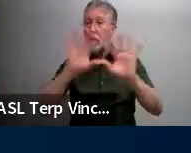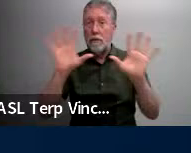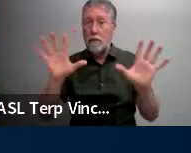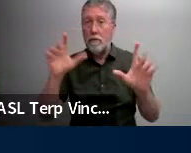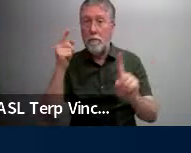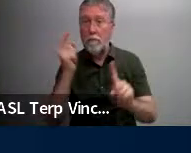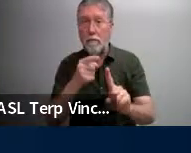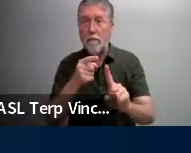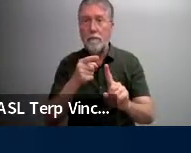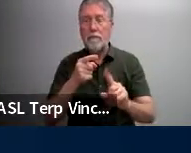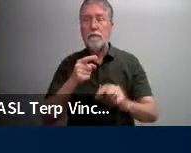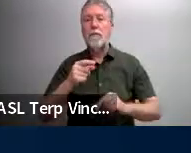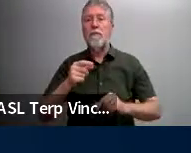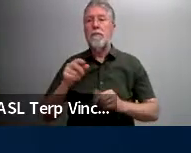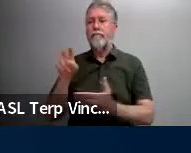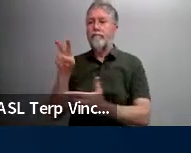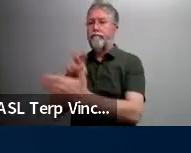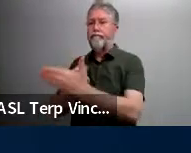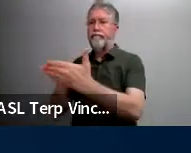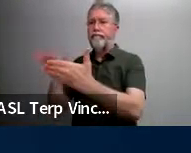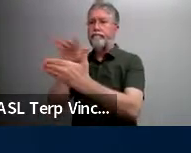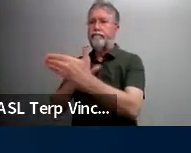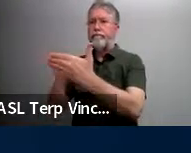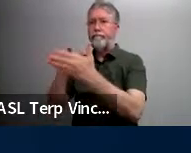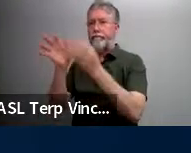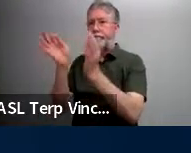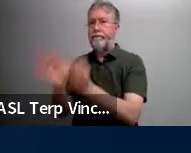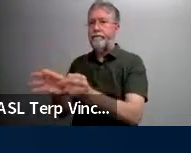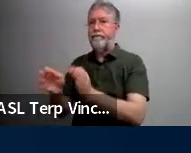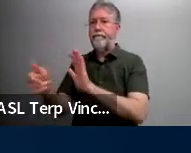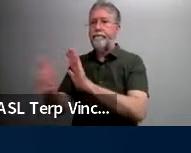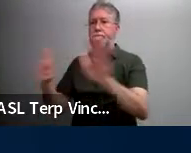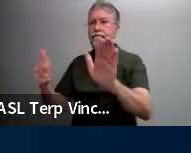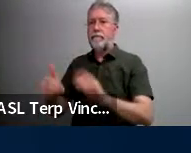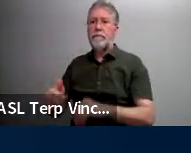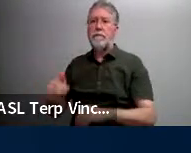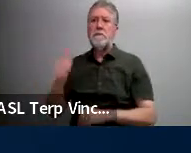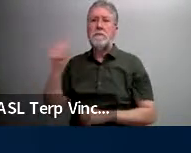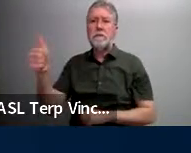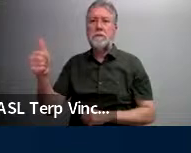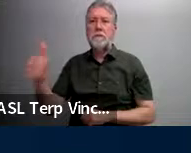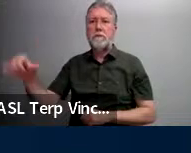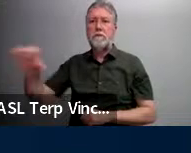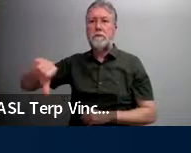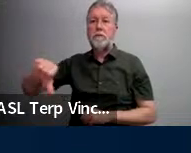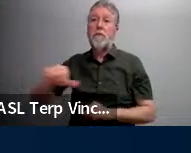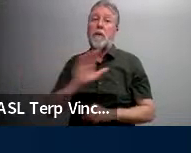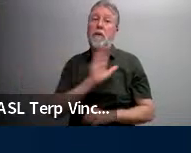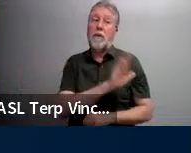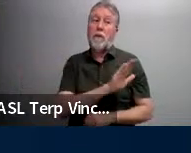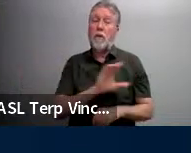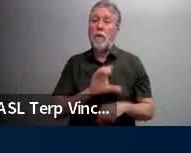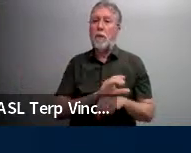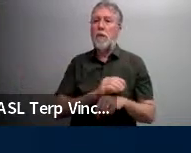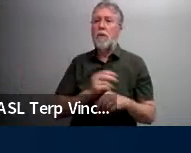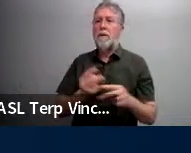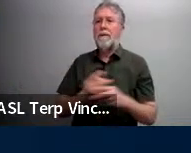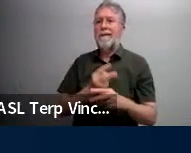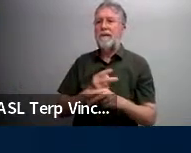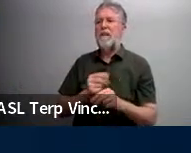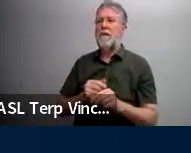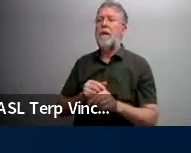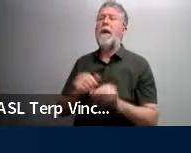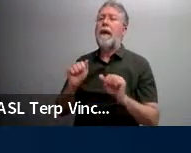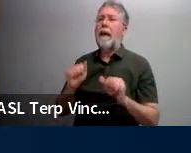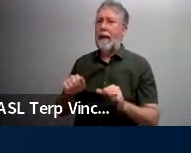they're often used to kind of flag people that are, say, fraudulently applying or